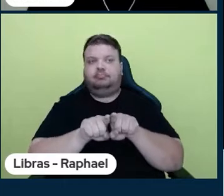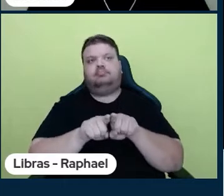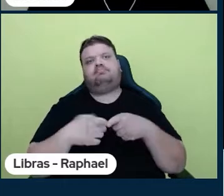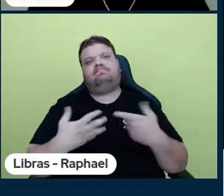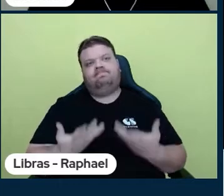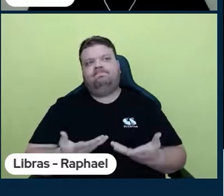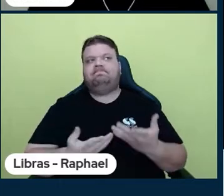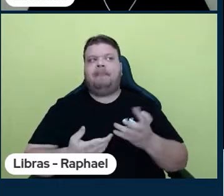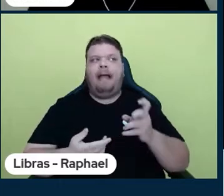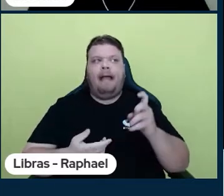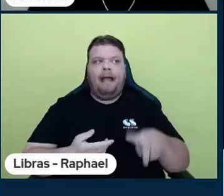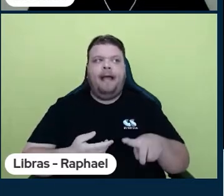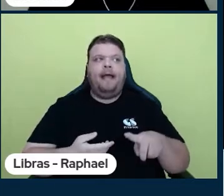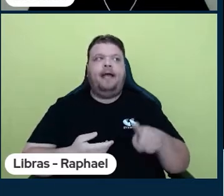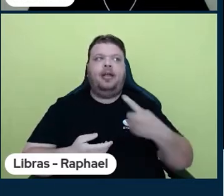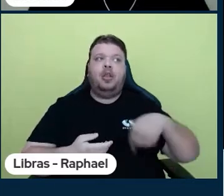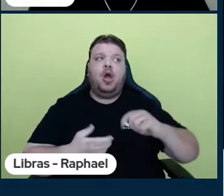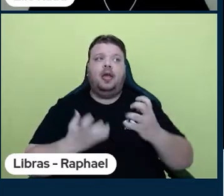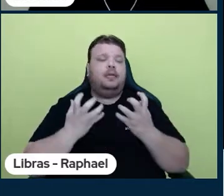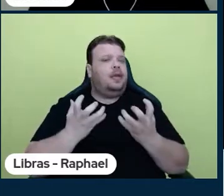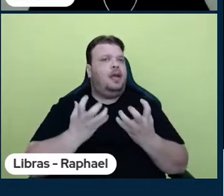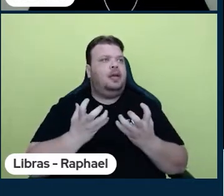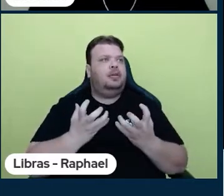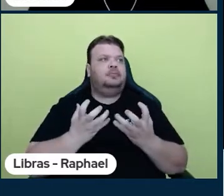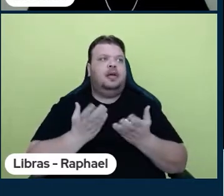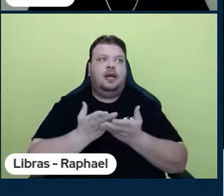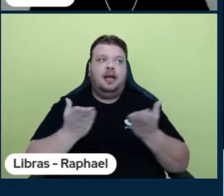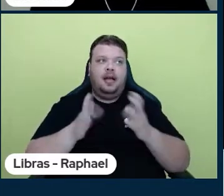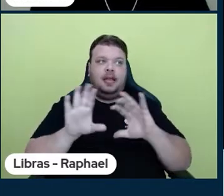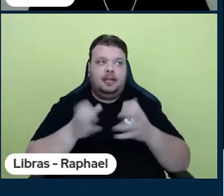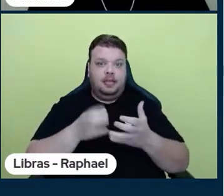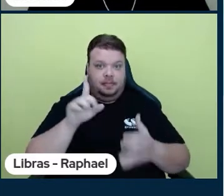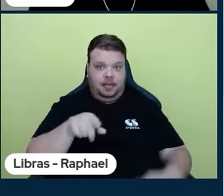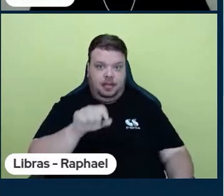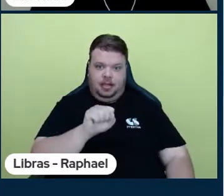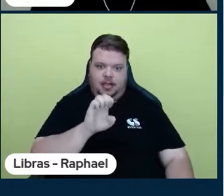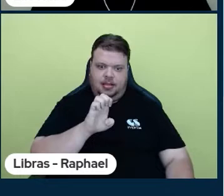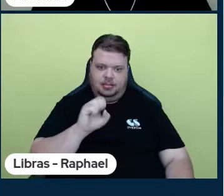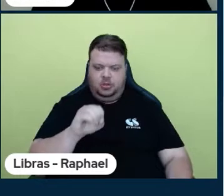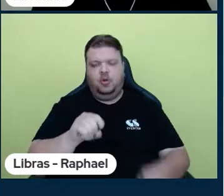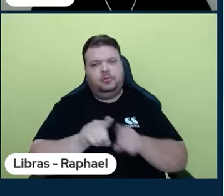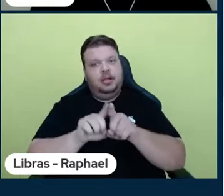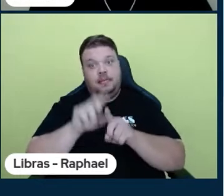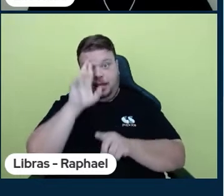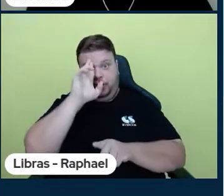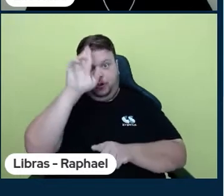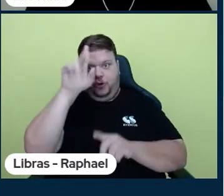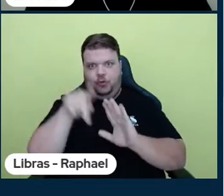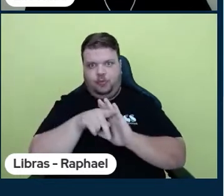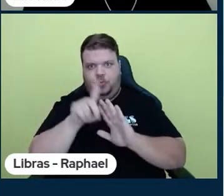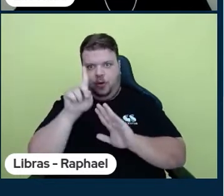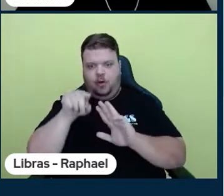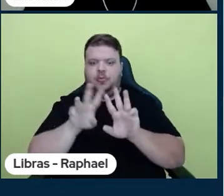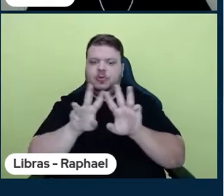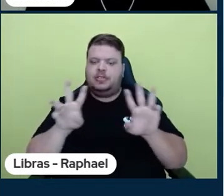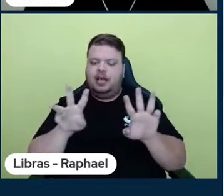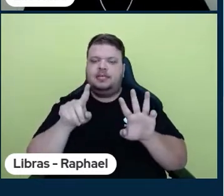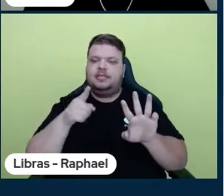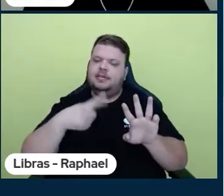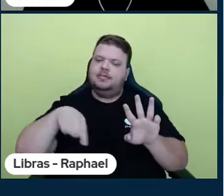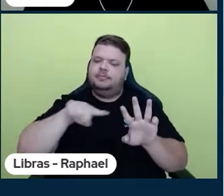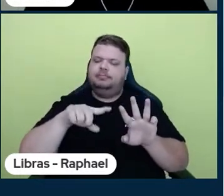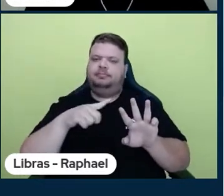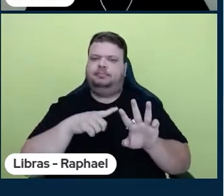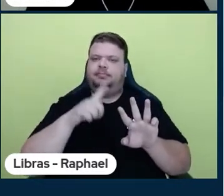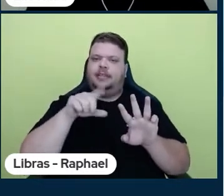flow starting from today. This means that instead of